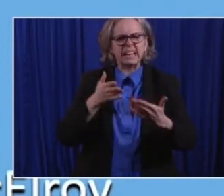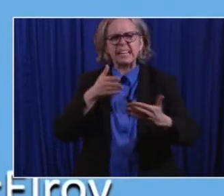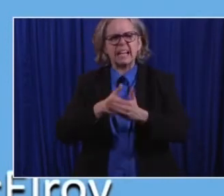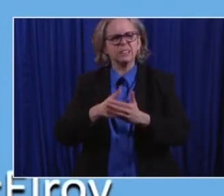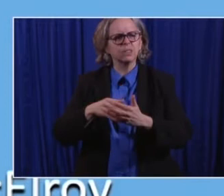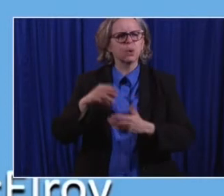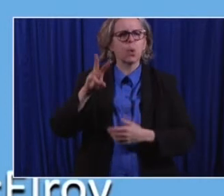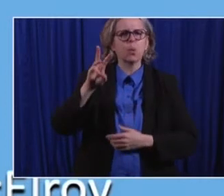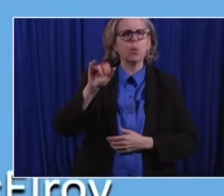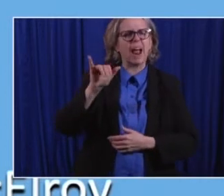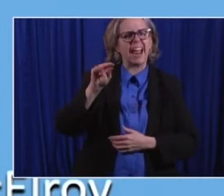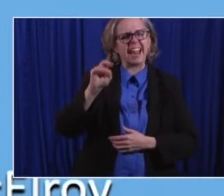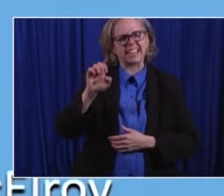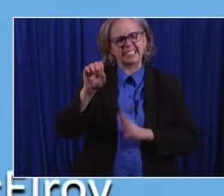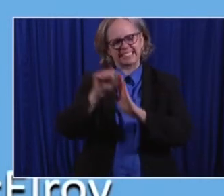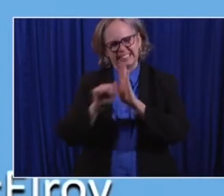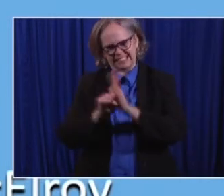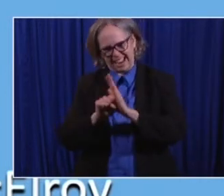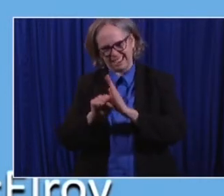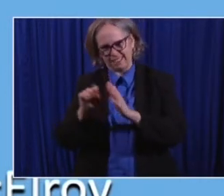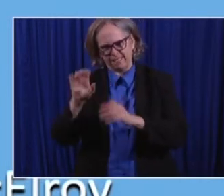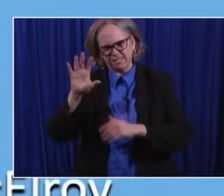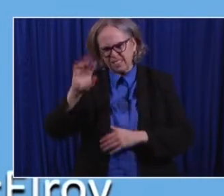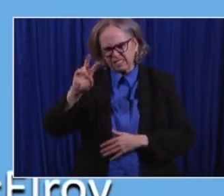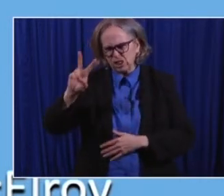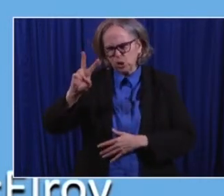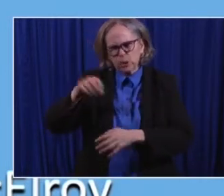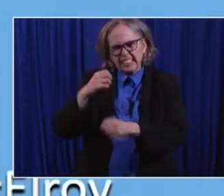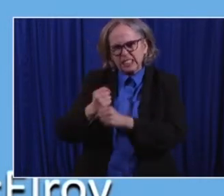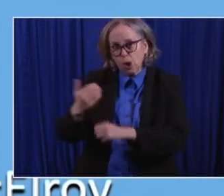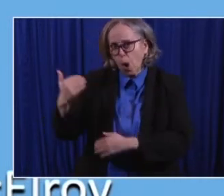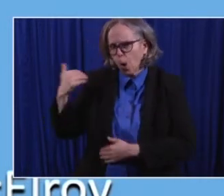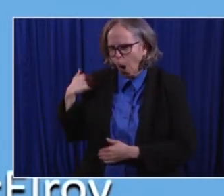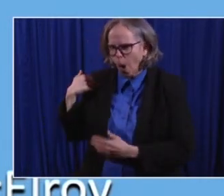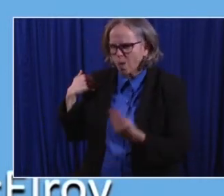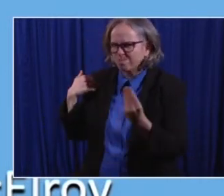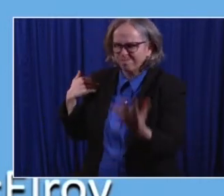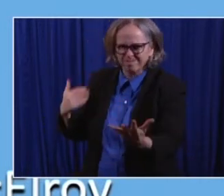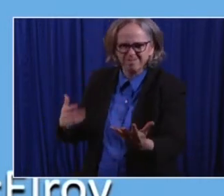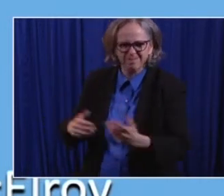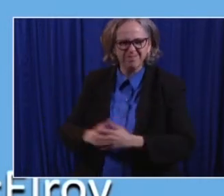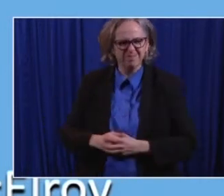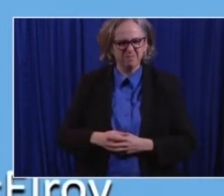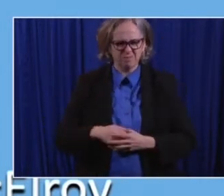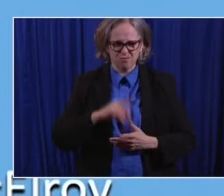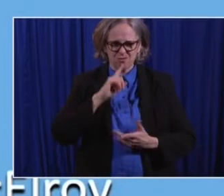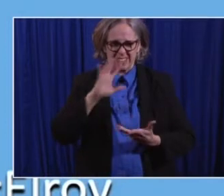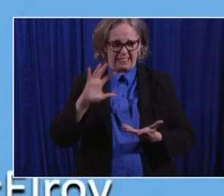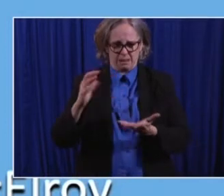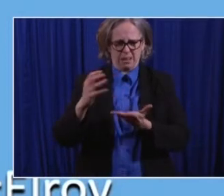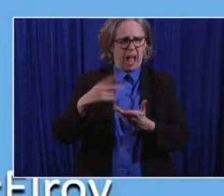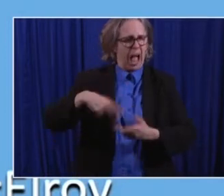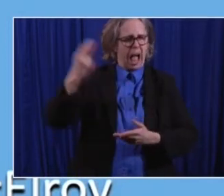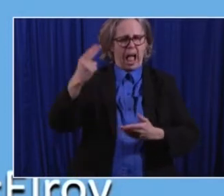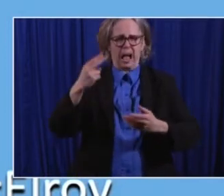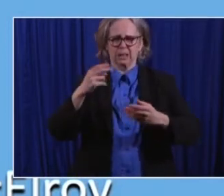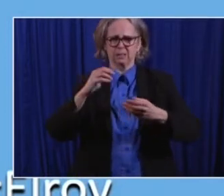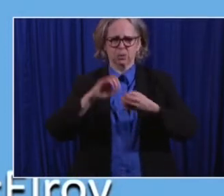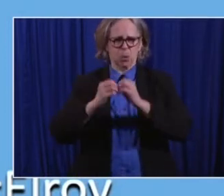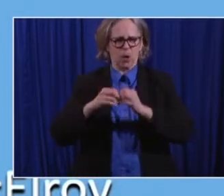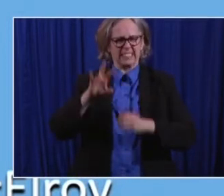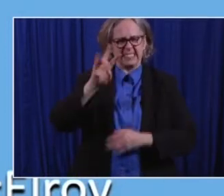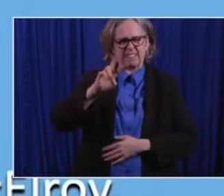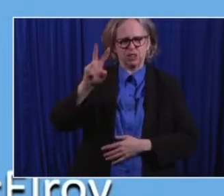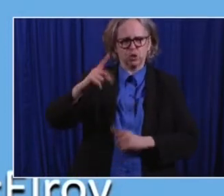tomorrow, Mr. McElroy scored an astounding 72 points in a single game, setting